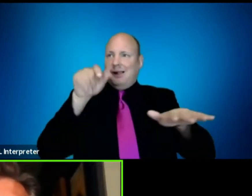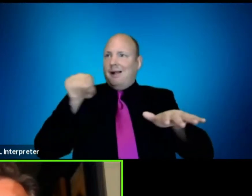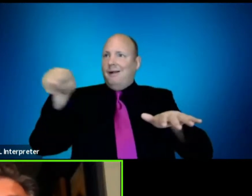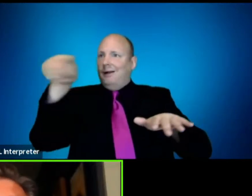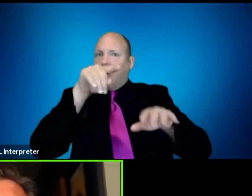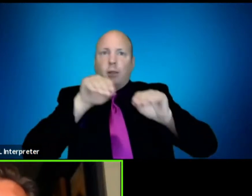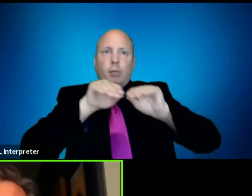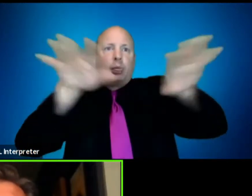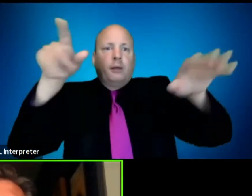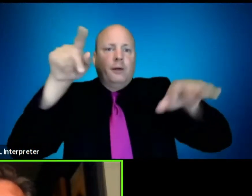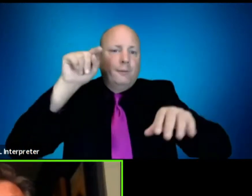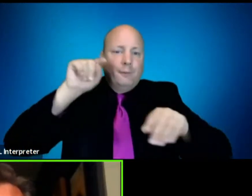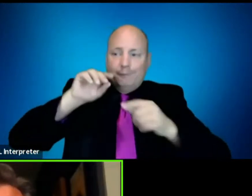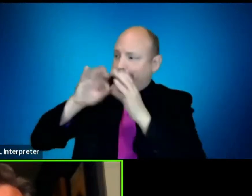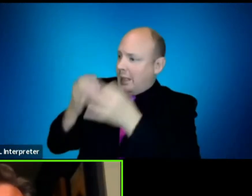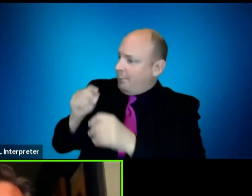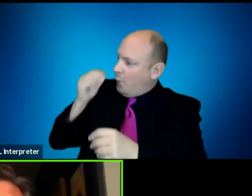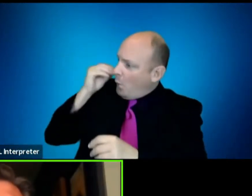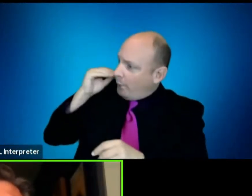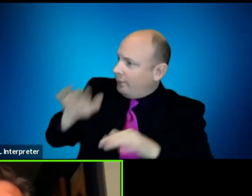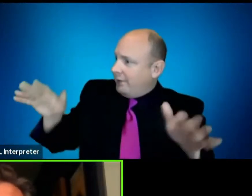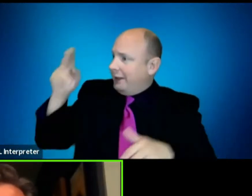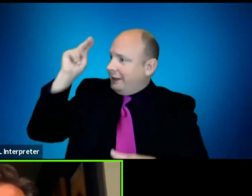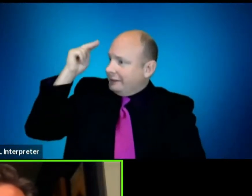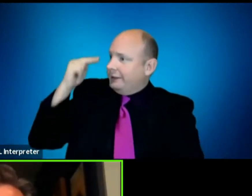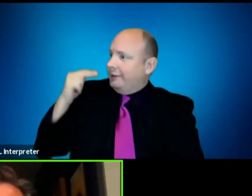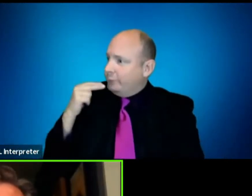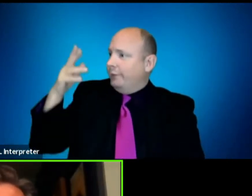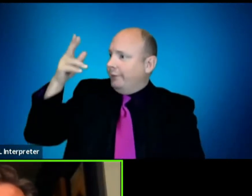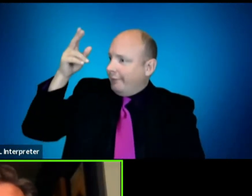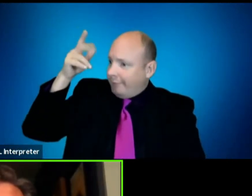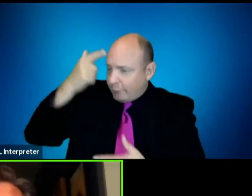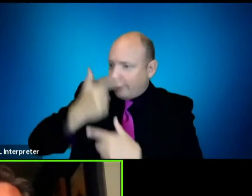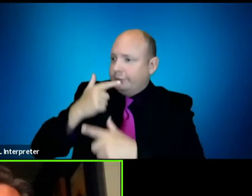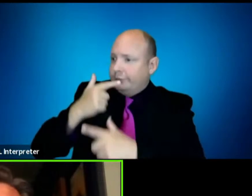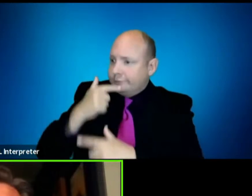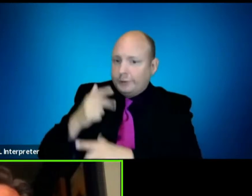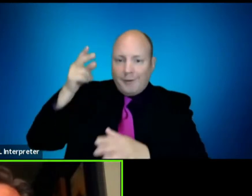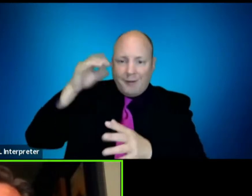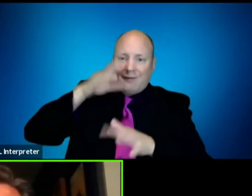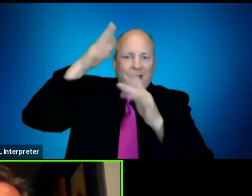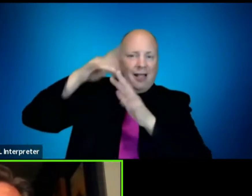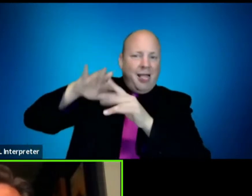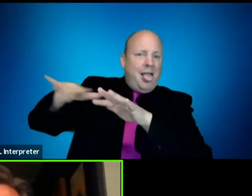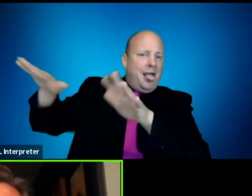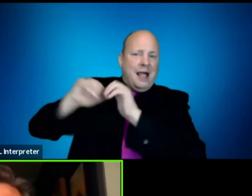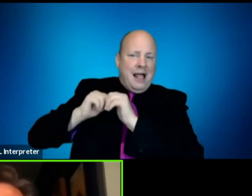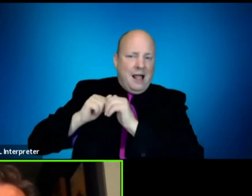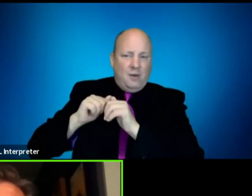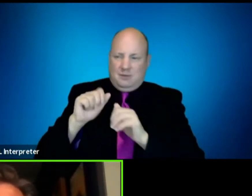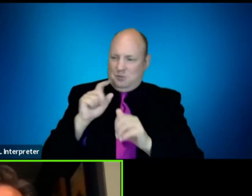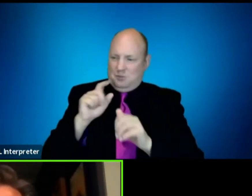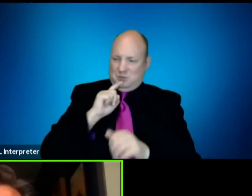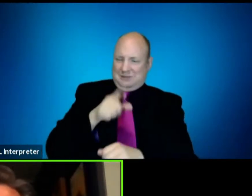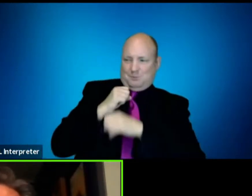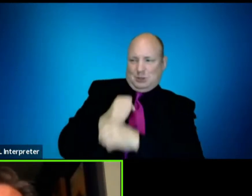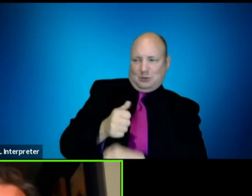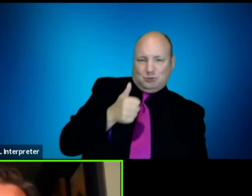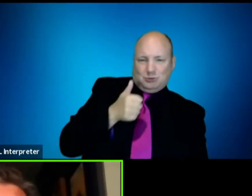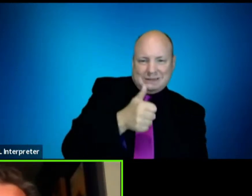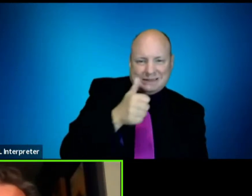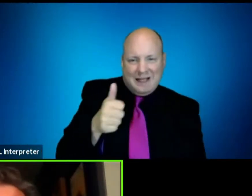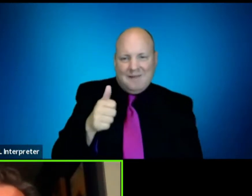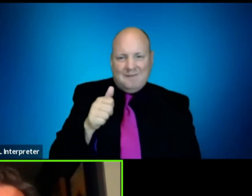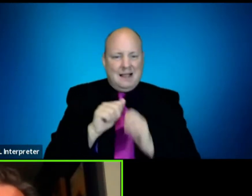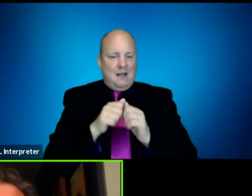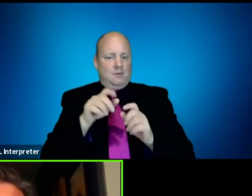any children. The actions you take to protect yourself and those around you are also going to keep kids in school in front of talented teachers.